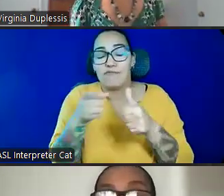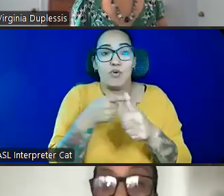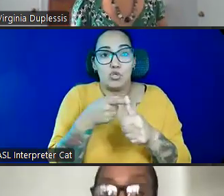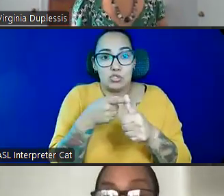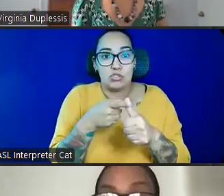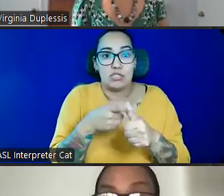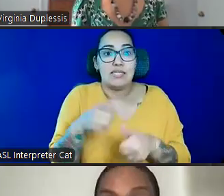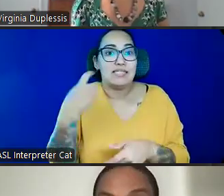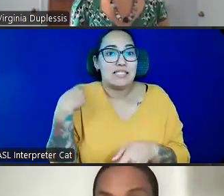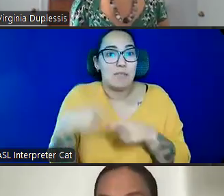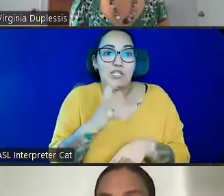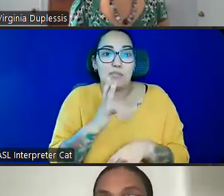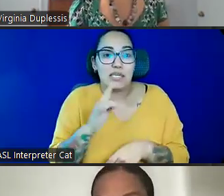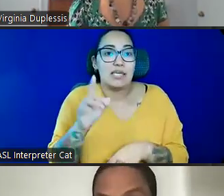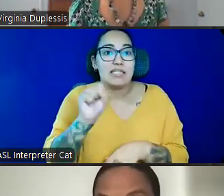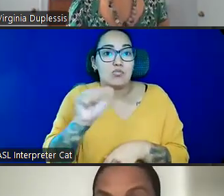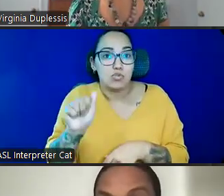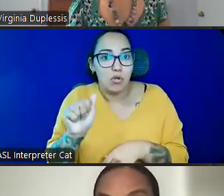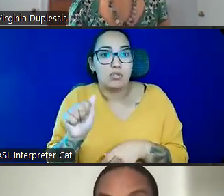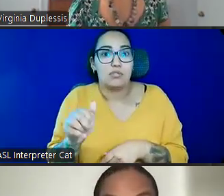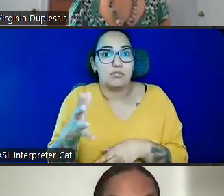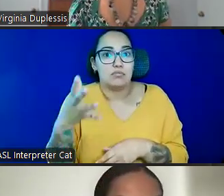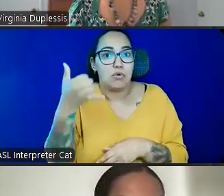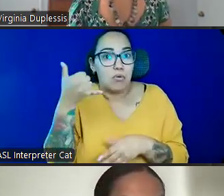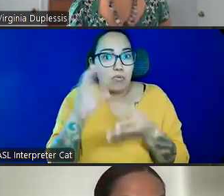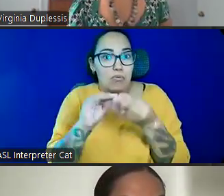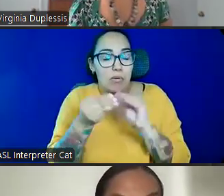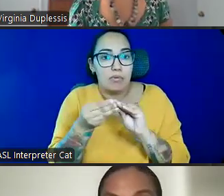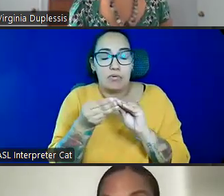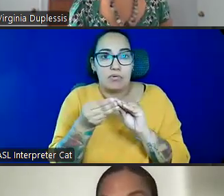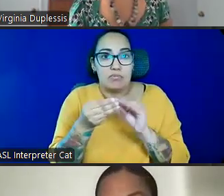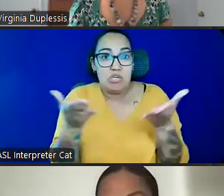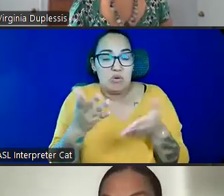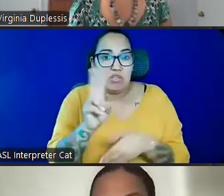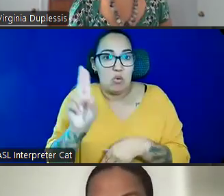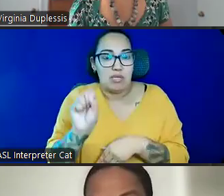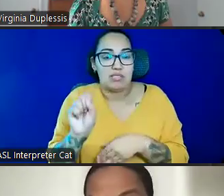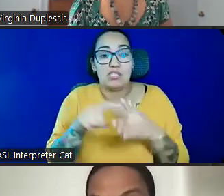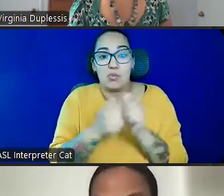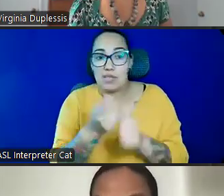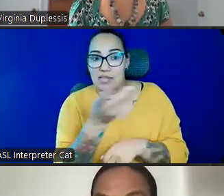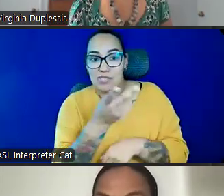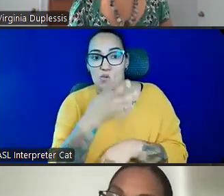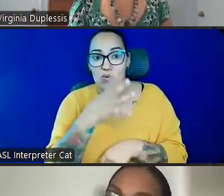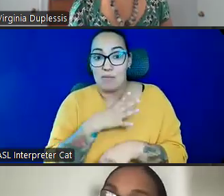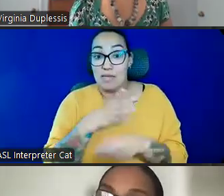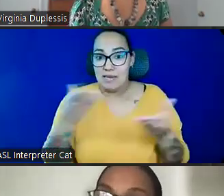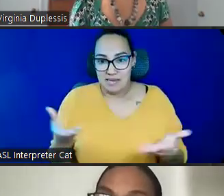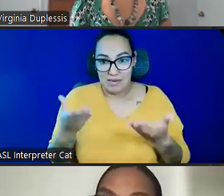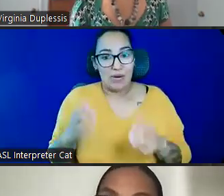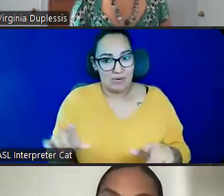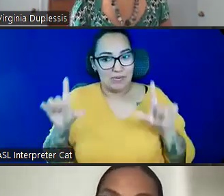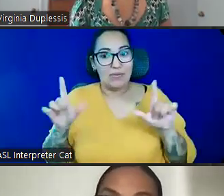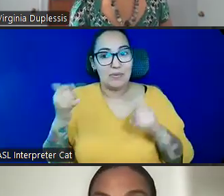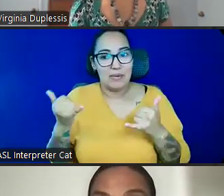assault hotline in the United States. It began with these 2 women who are here on screen. They